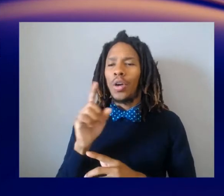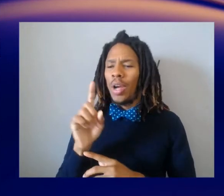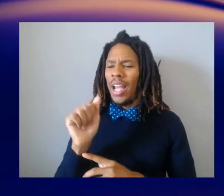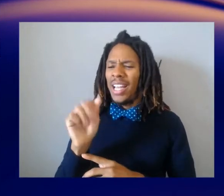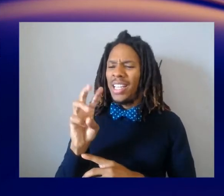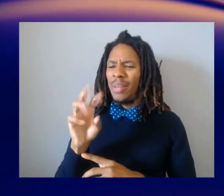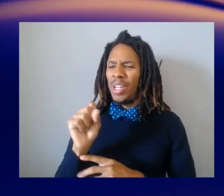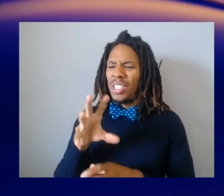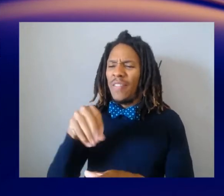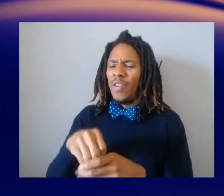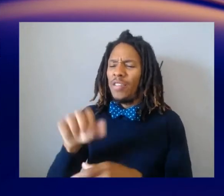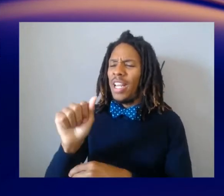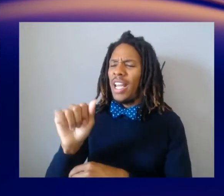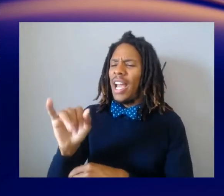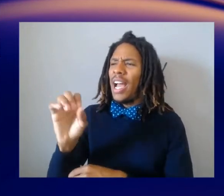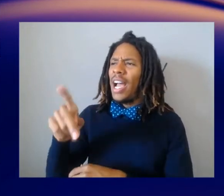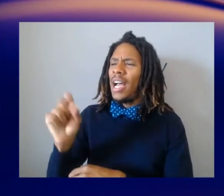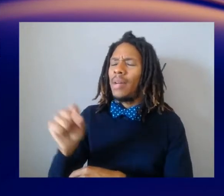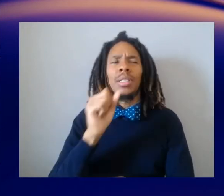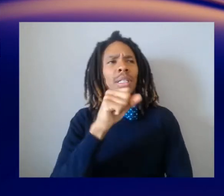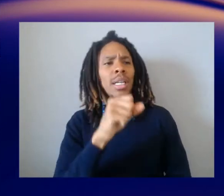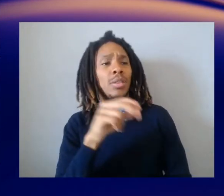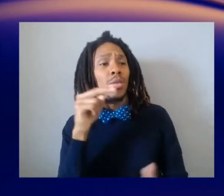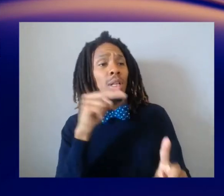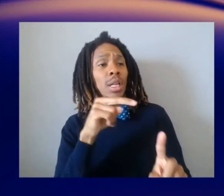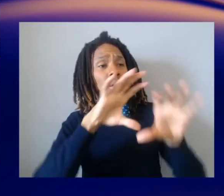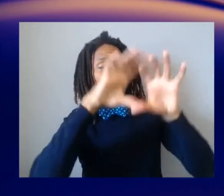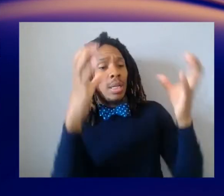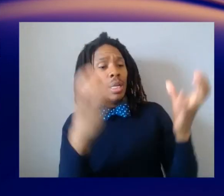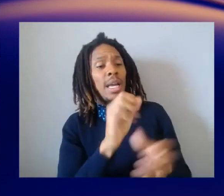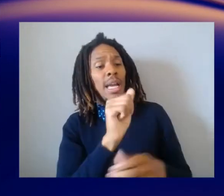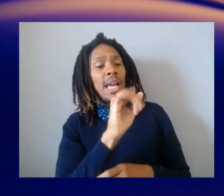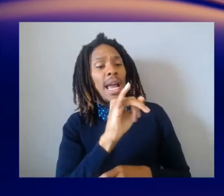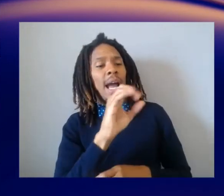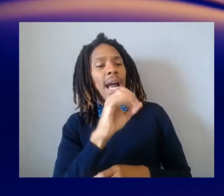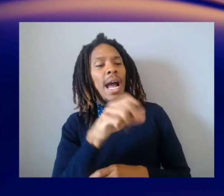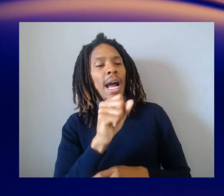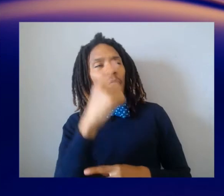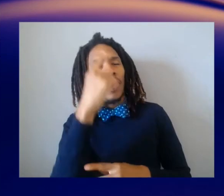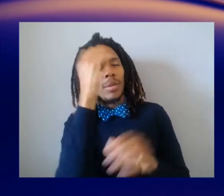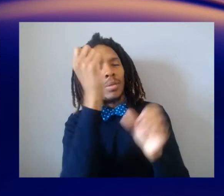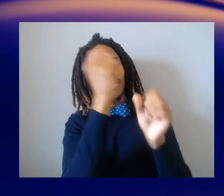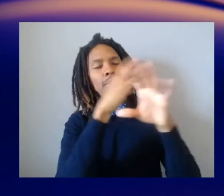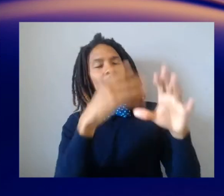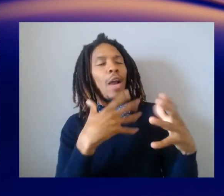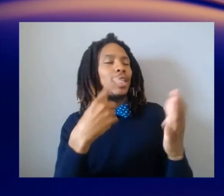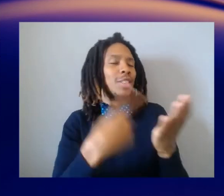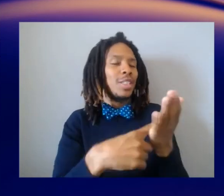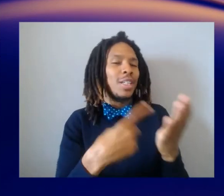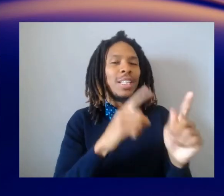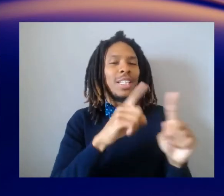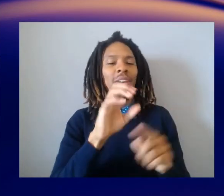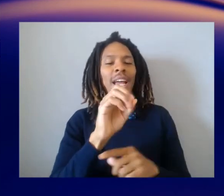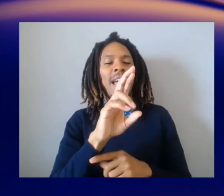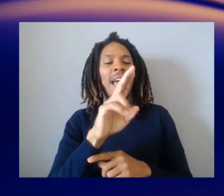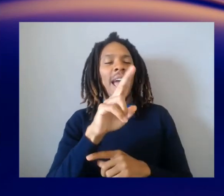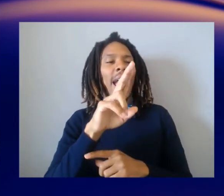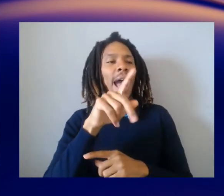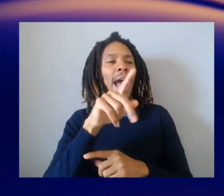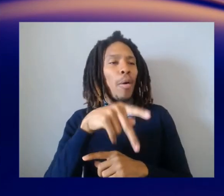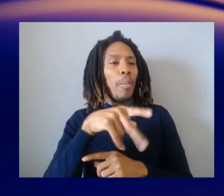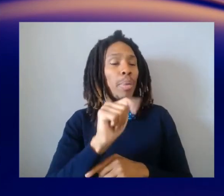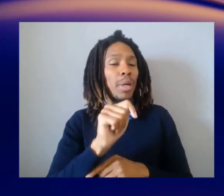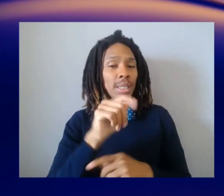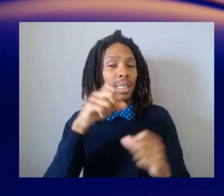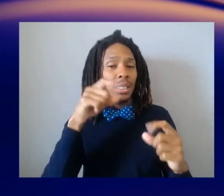Yeah, excellent. So when we look at AIOps, we want to think of, I spoke about all those different output signals, right? So all the things that come out from